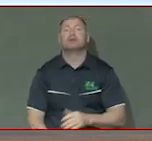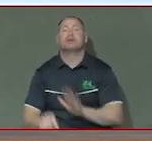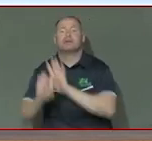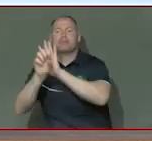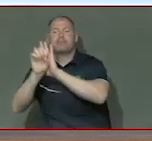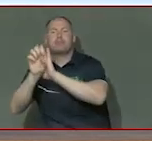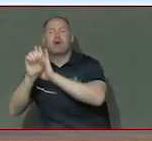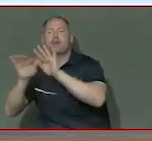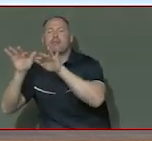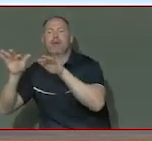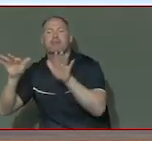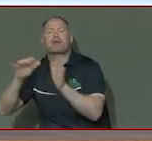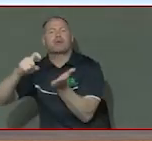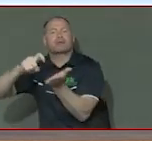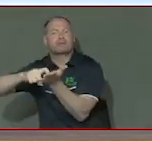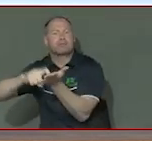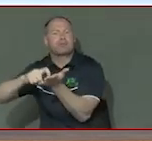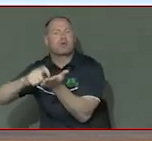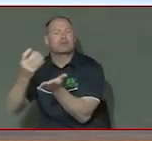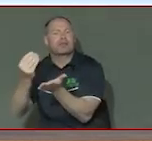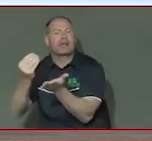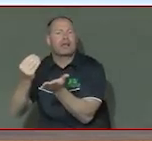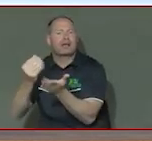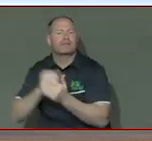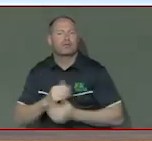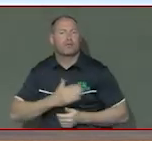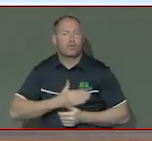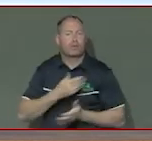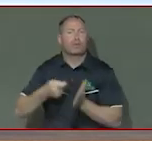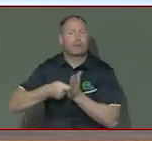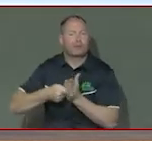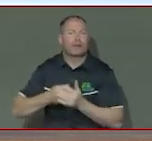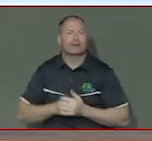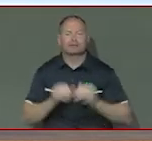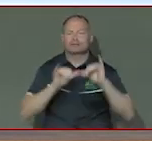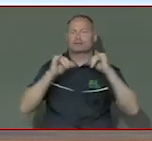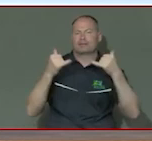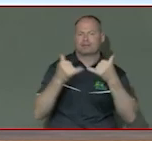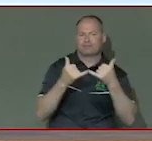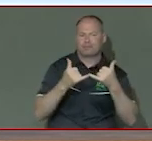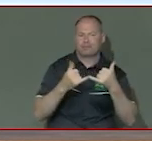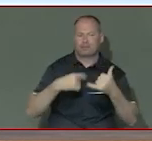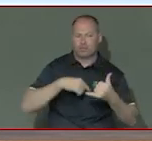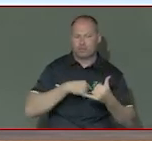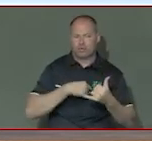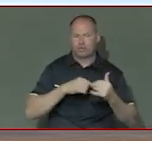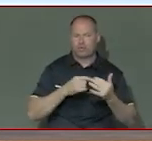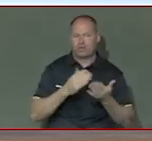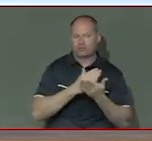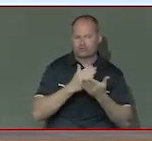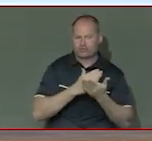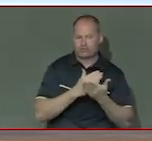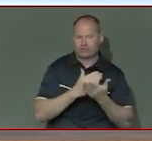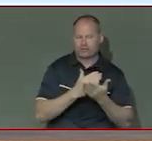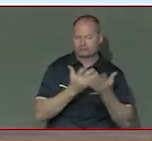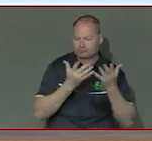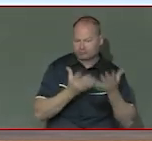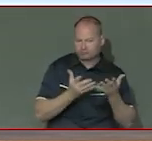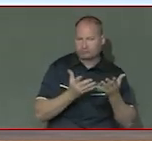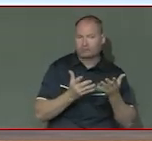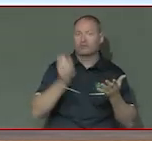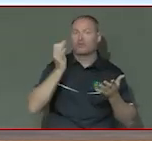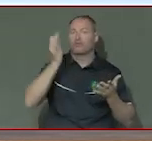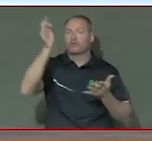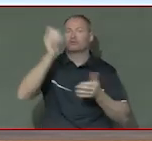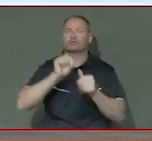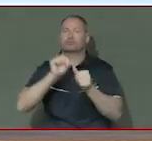shares. This company, they expect this net asset value, this company to do even better in the future.